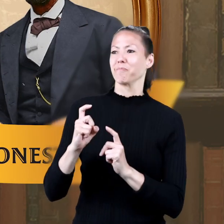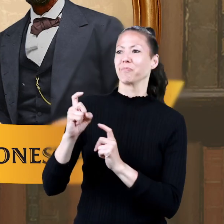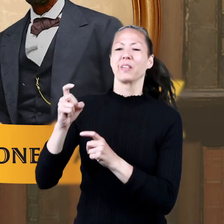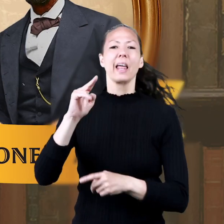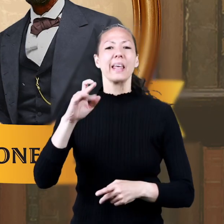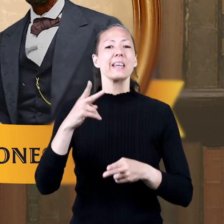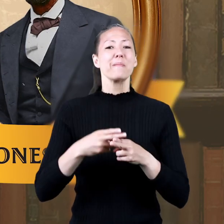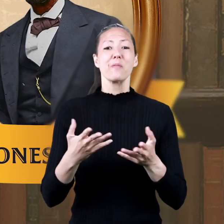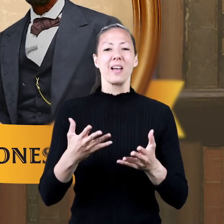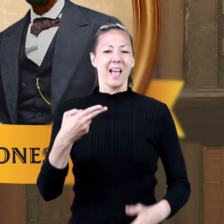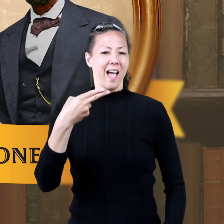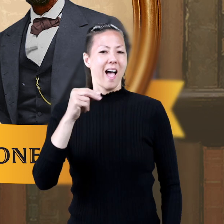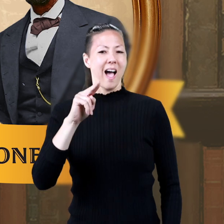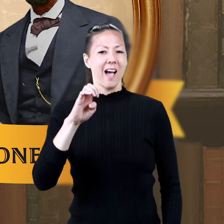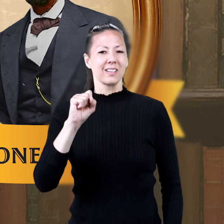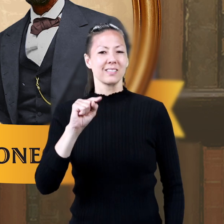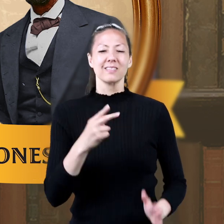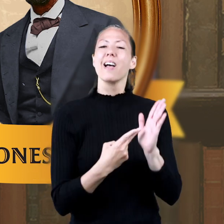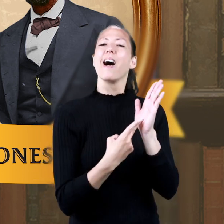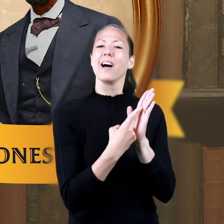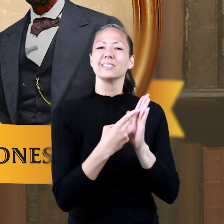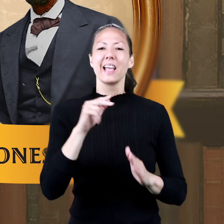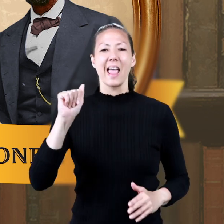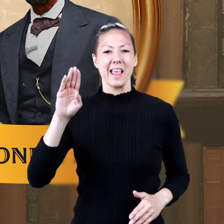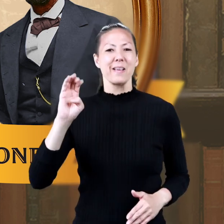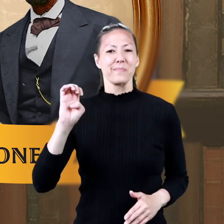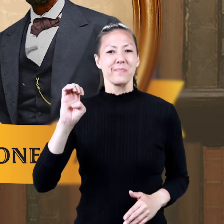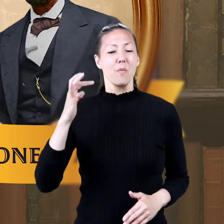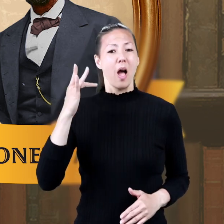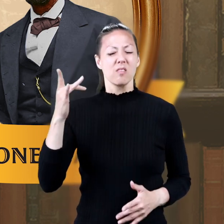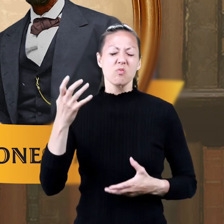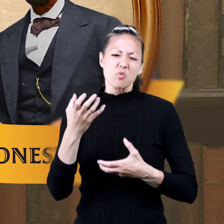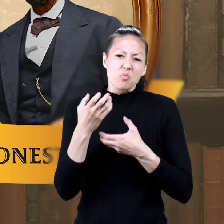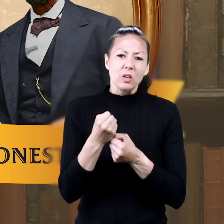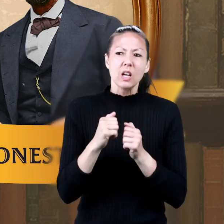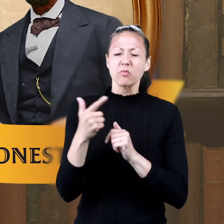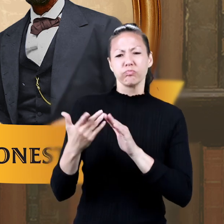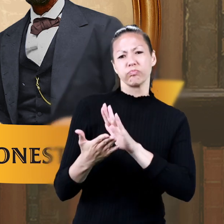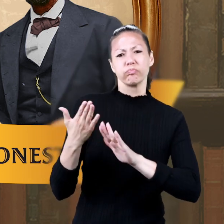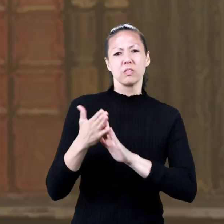Abe, because of the trustworthy way that he ran his law practice.